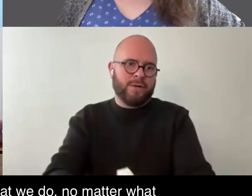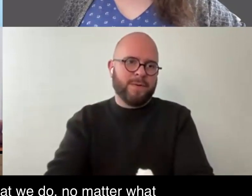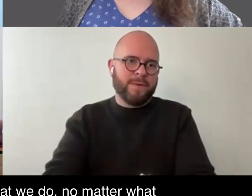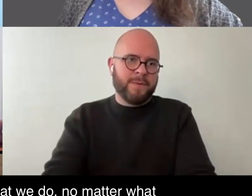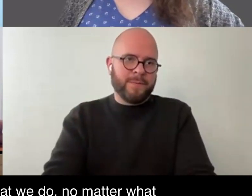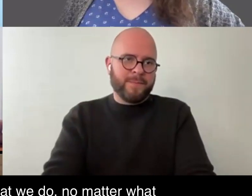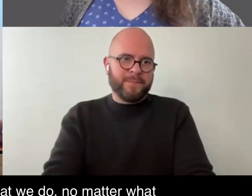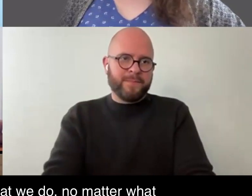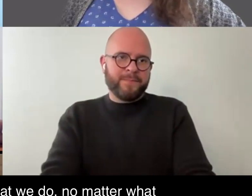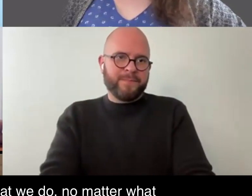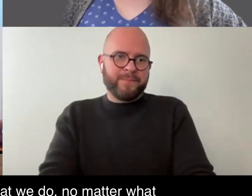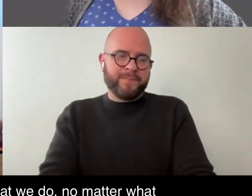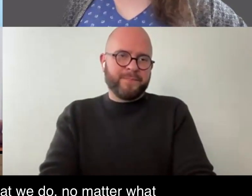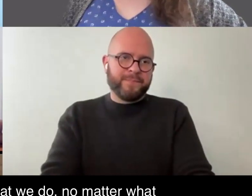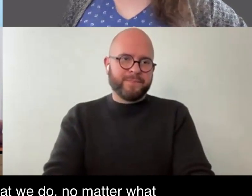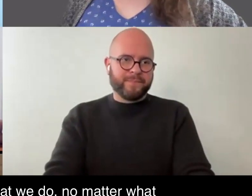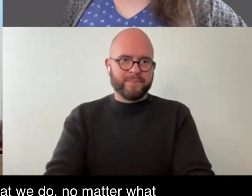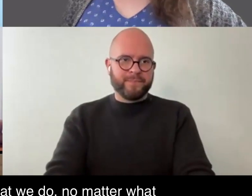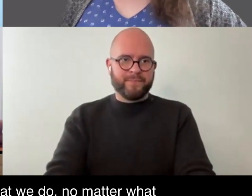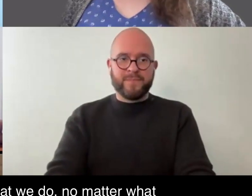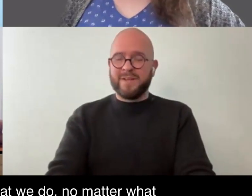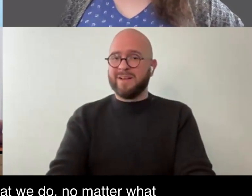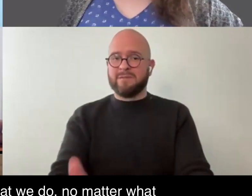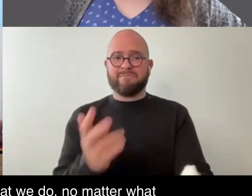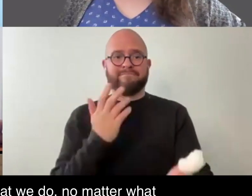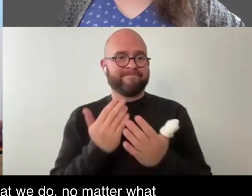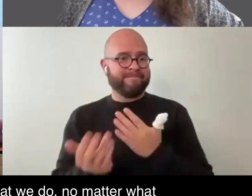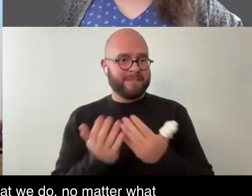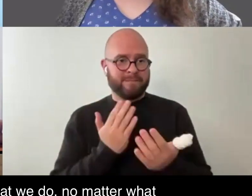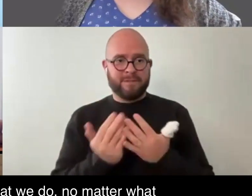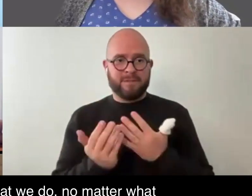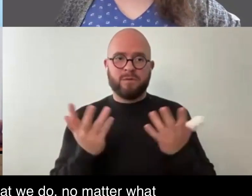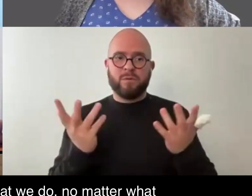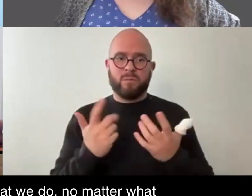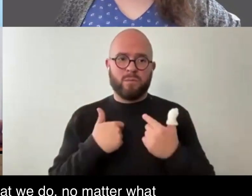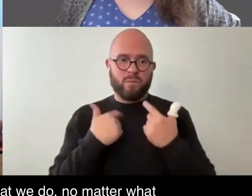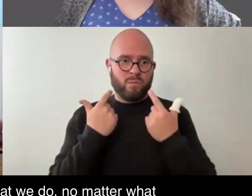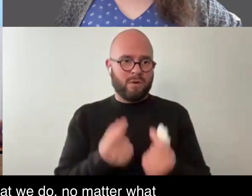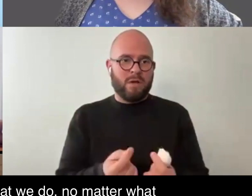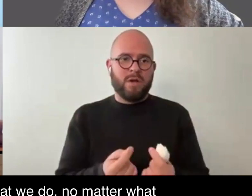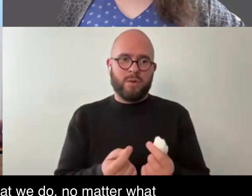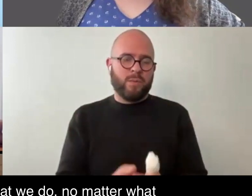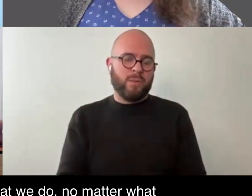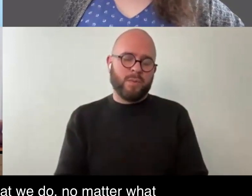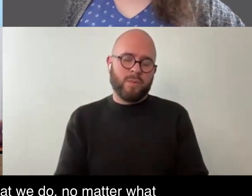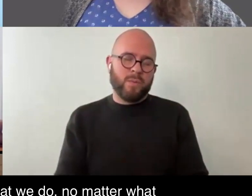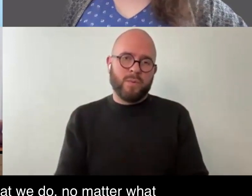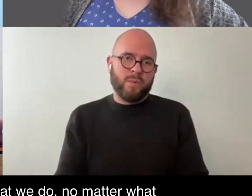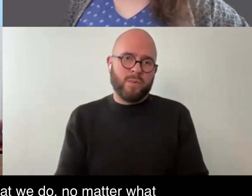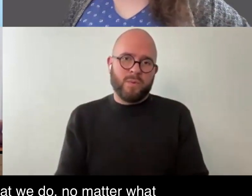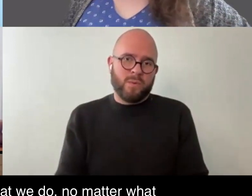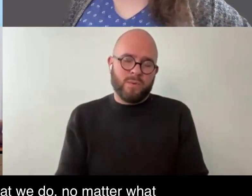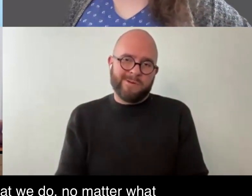That really, no matter what we do, no matter what